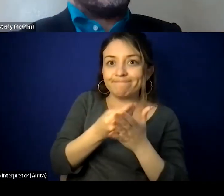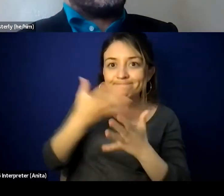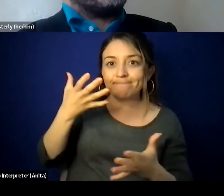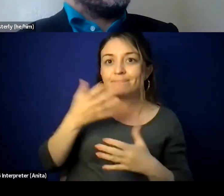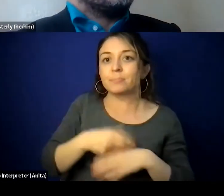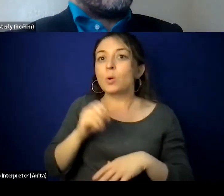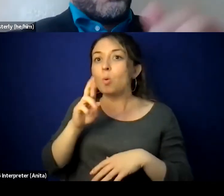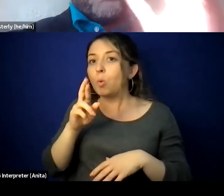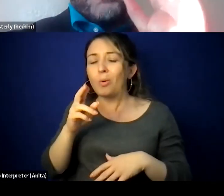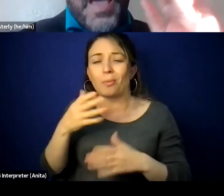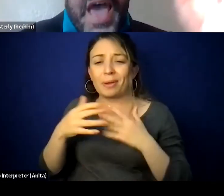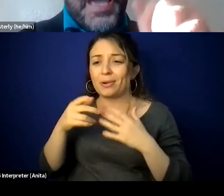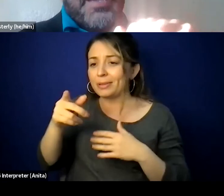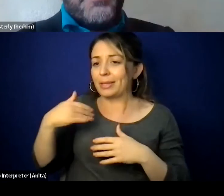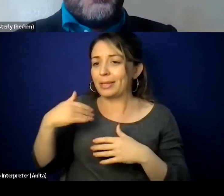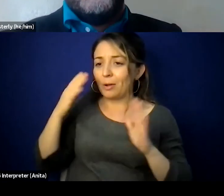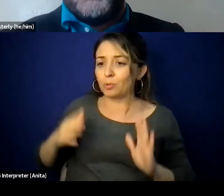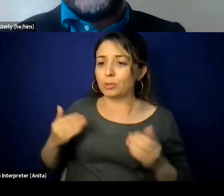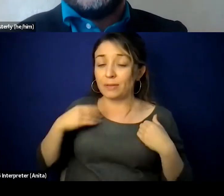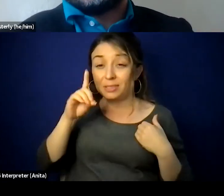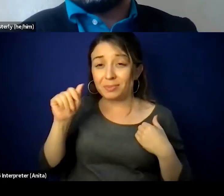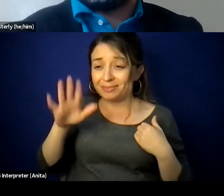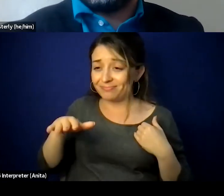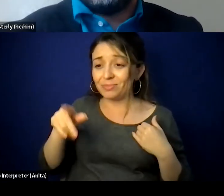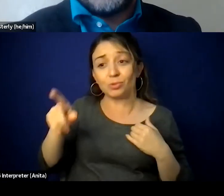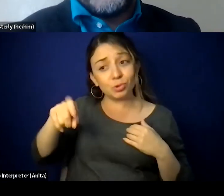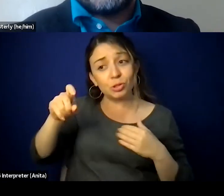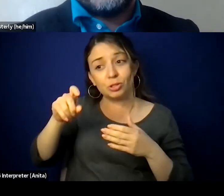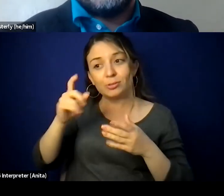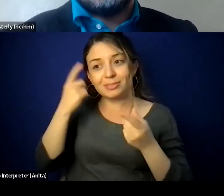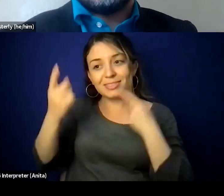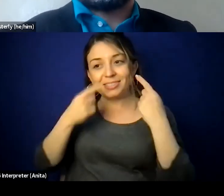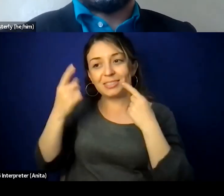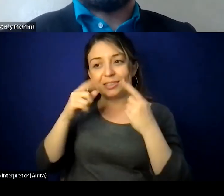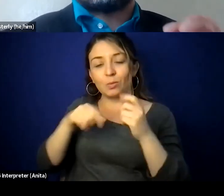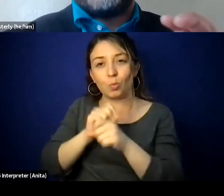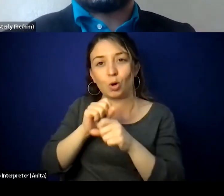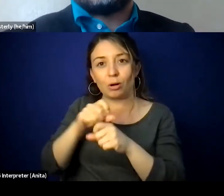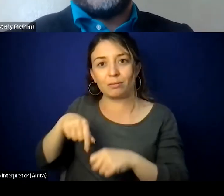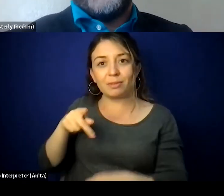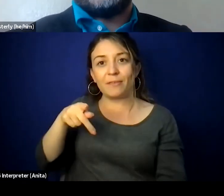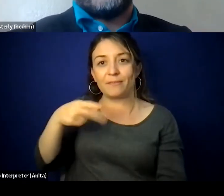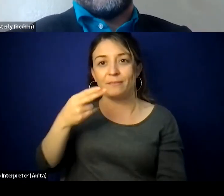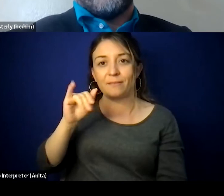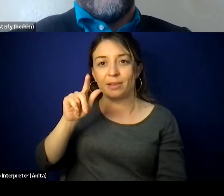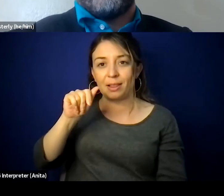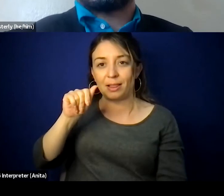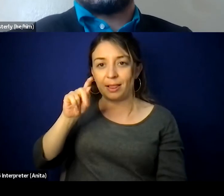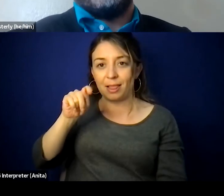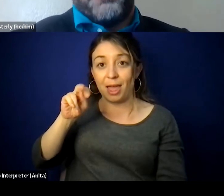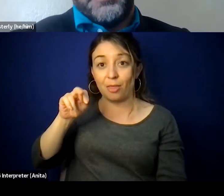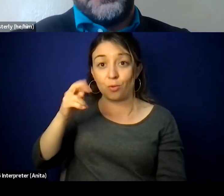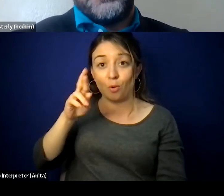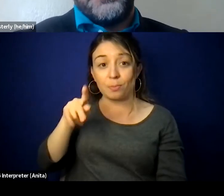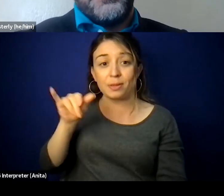person with a disability learn that, hey, you should consider a career in philanthropy. Those are ripples of change. All